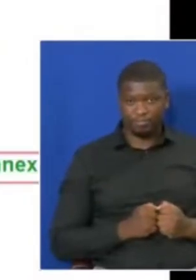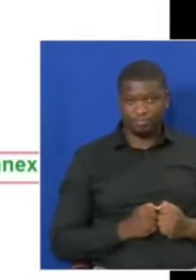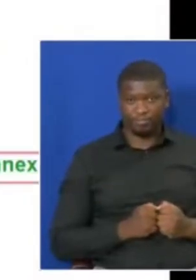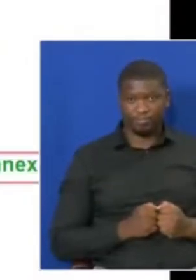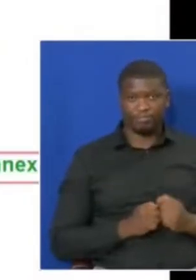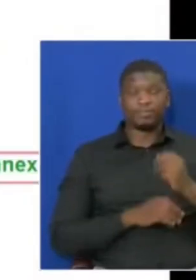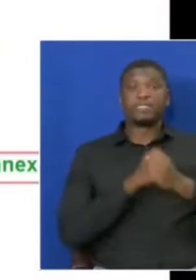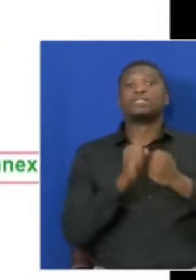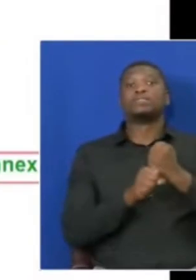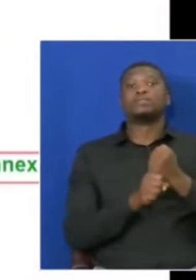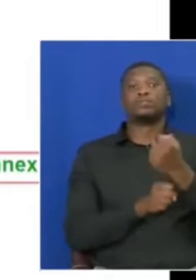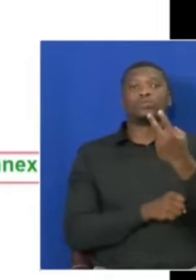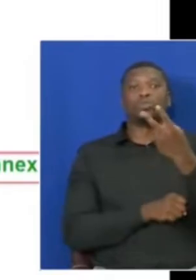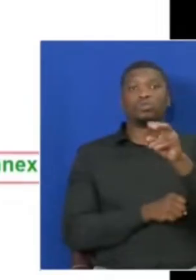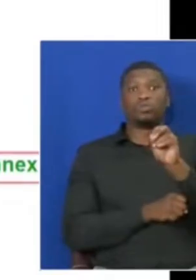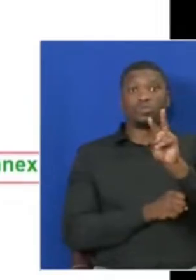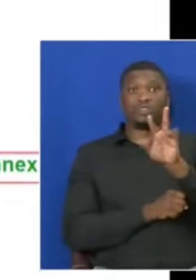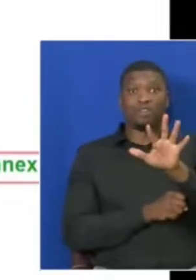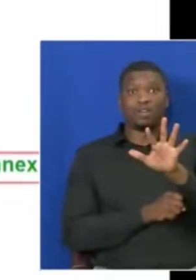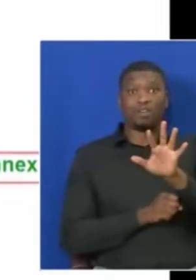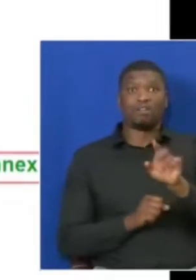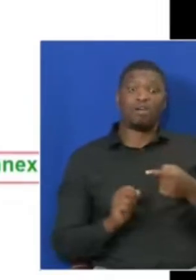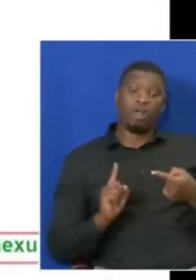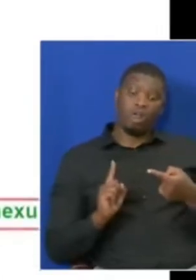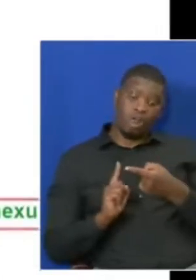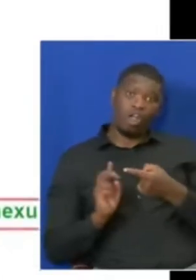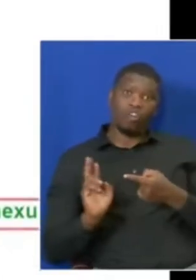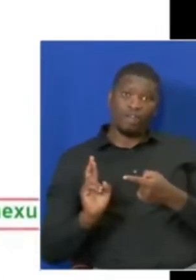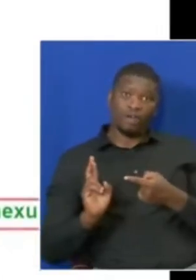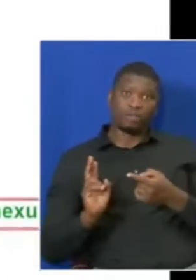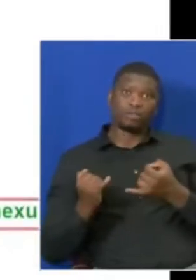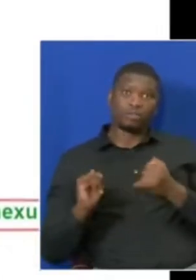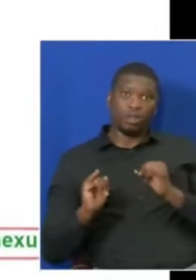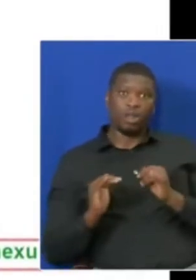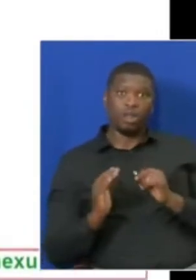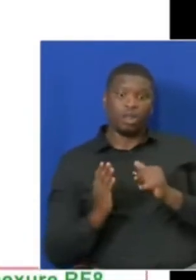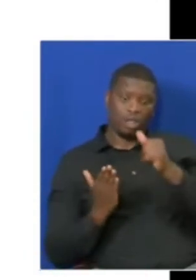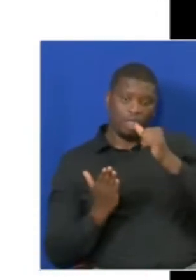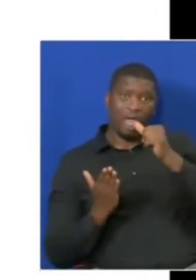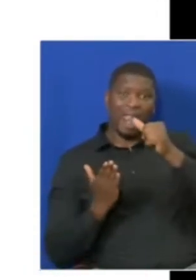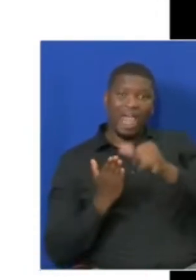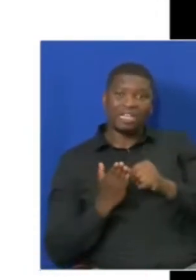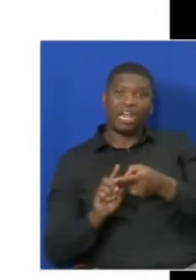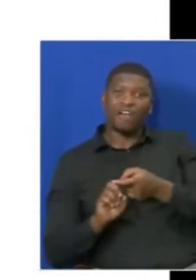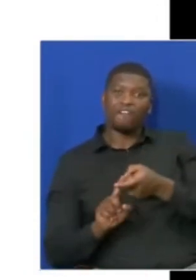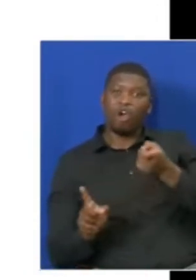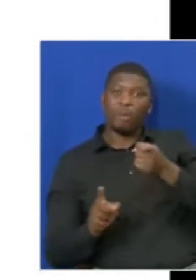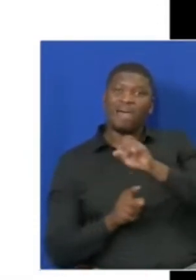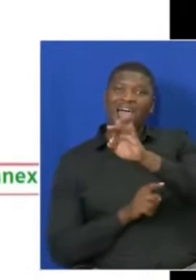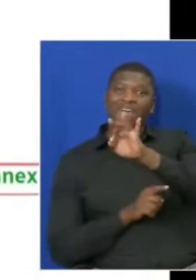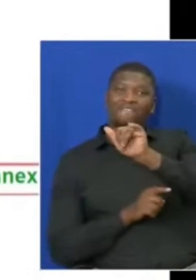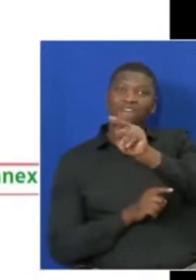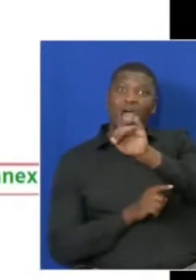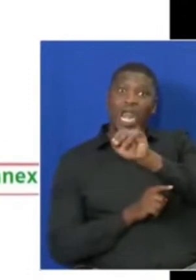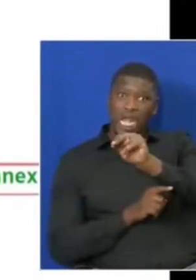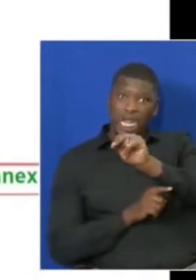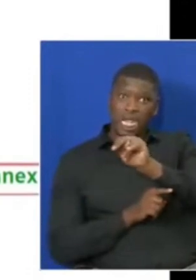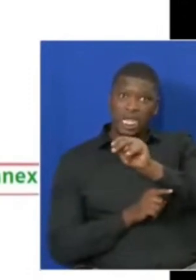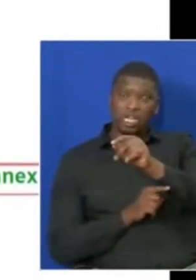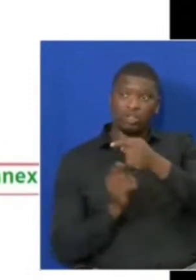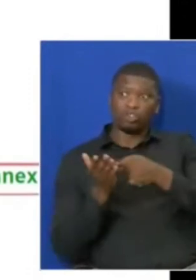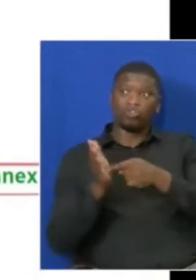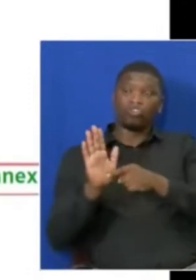2025, Mr. Rafadi shares General Masemola's letter withdrawing posts advertised for senior